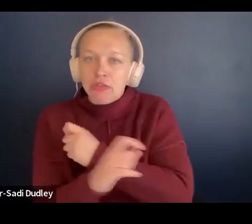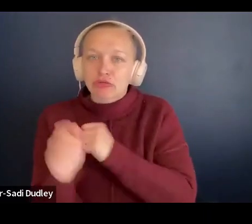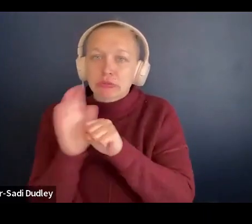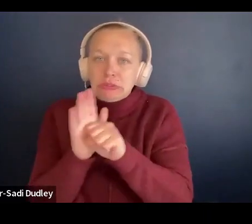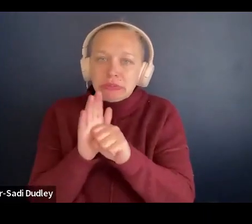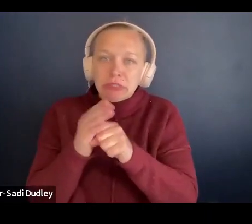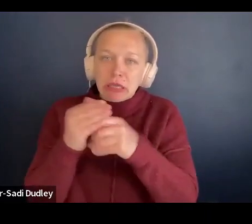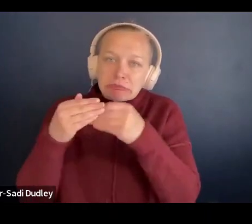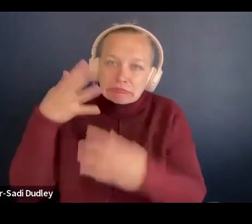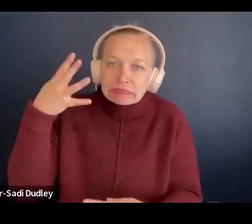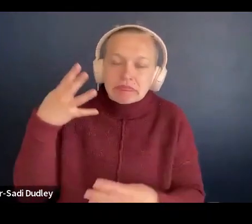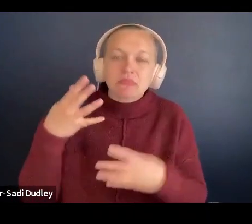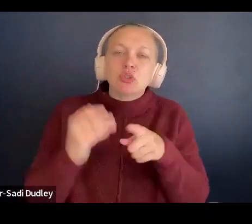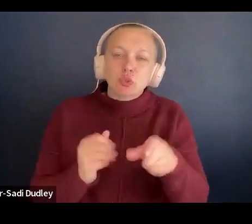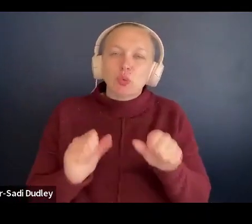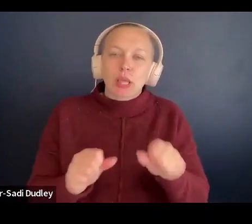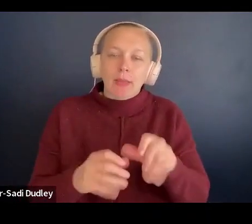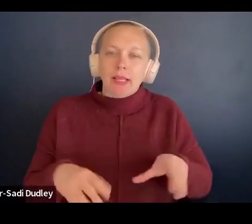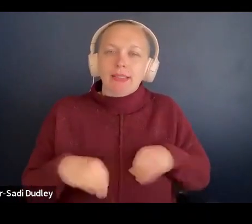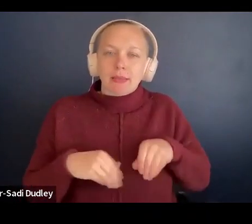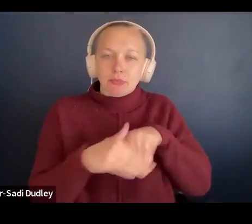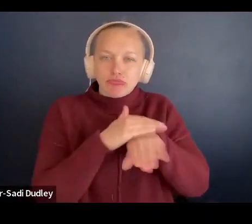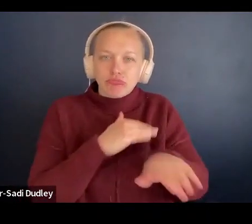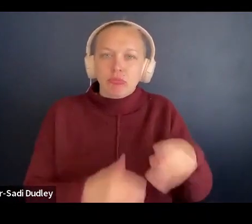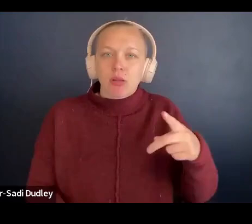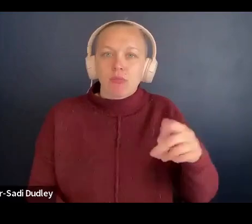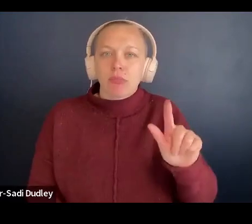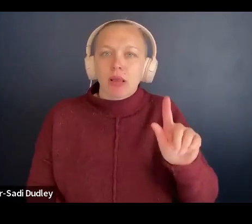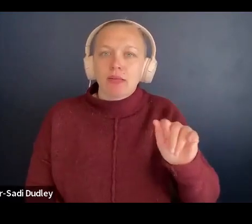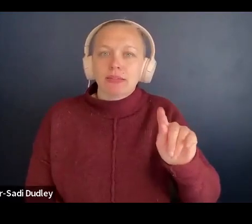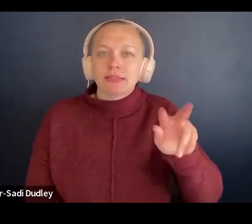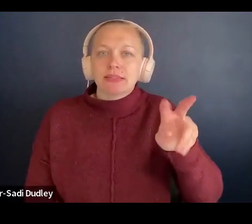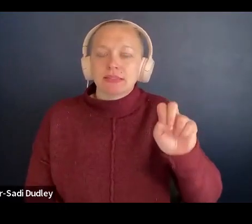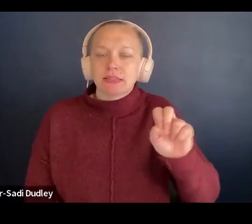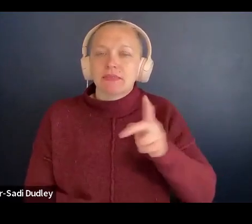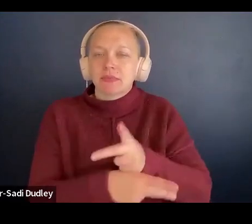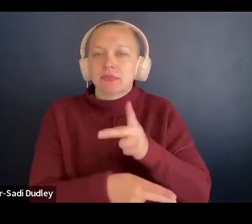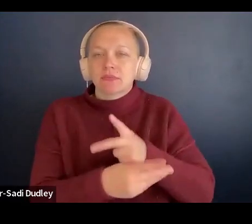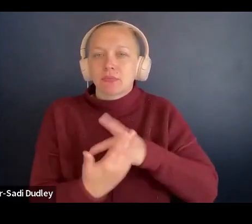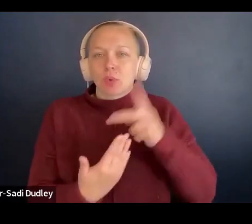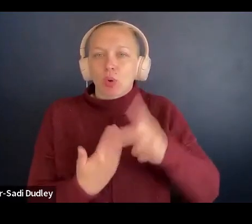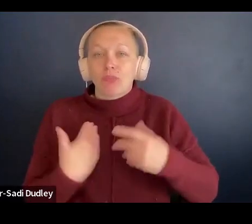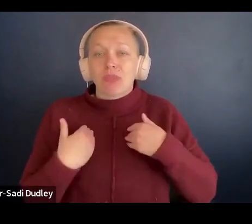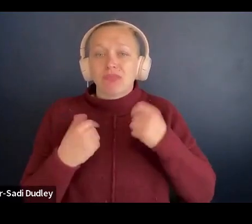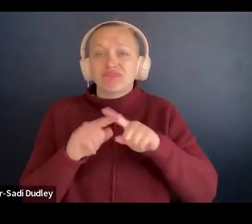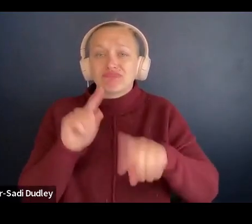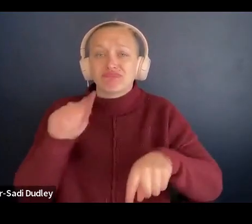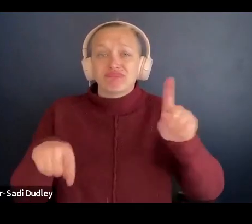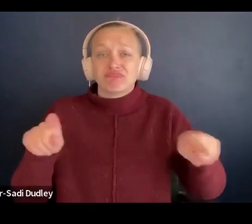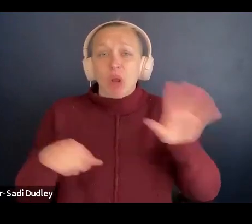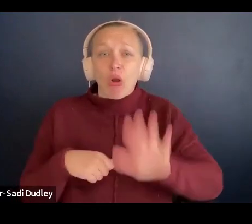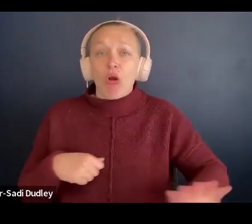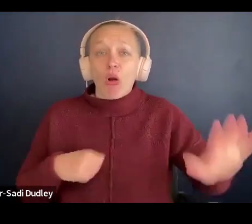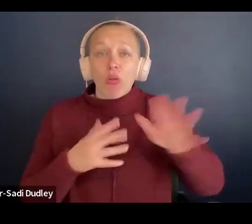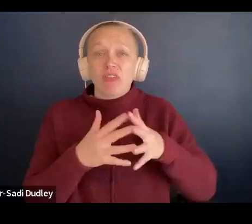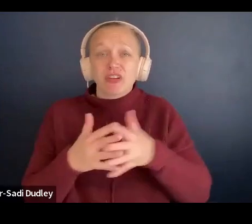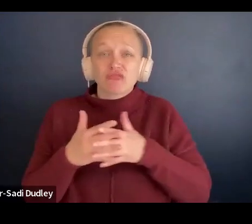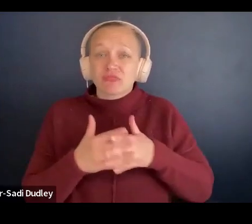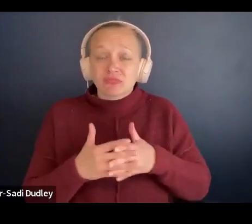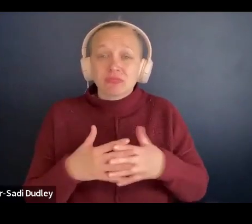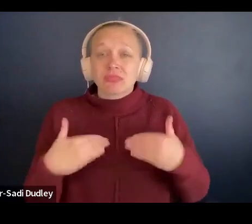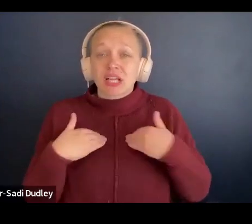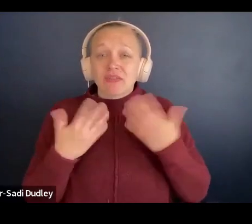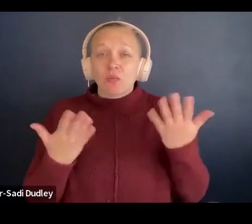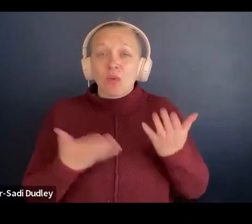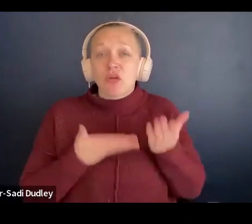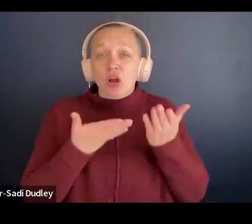program. Palliative care programs vary throughout the country at what they offer. Most of them